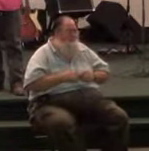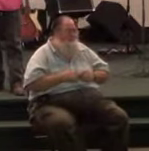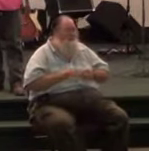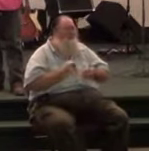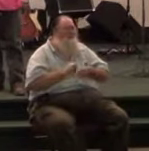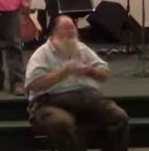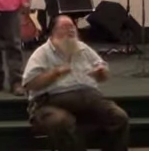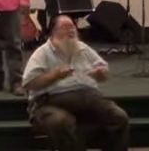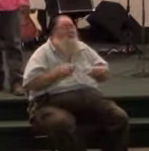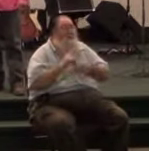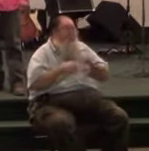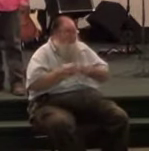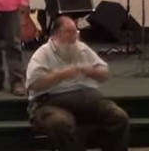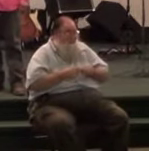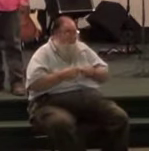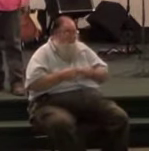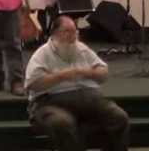That's what it's about.